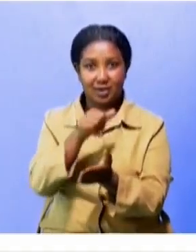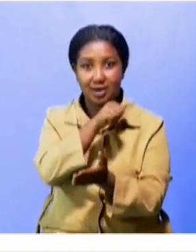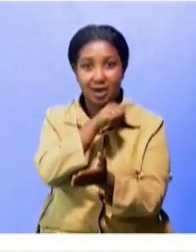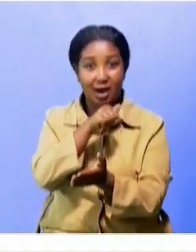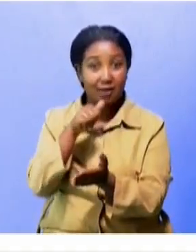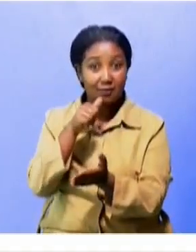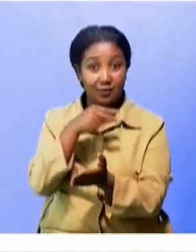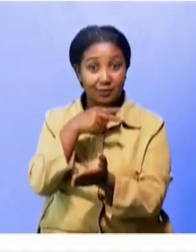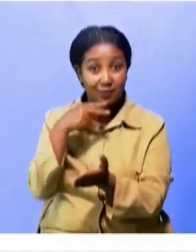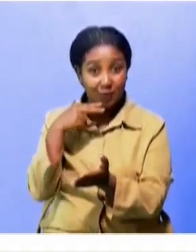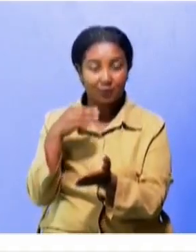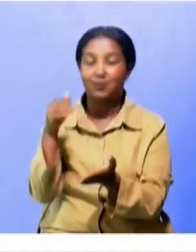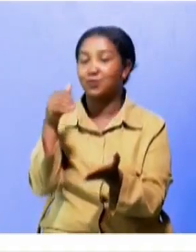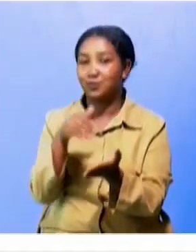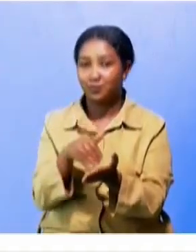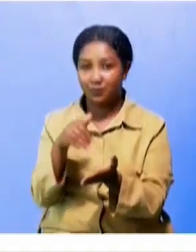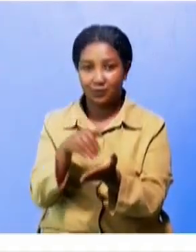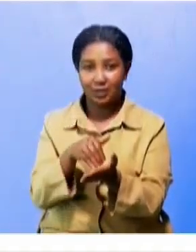Adverbs